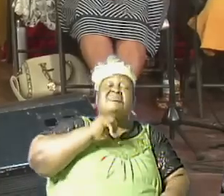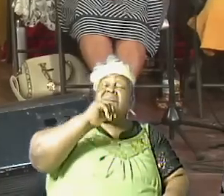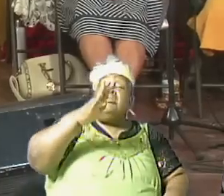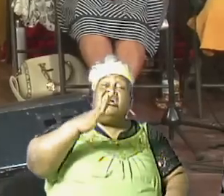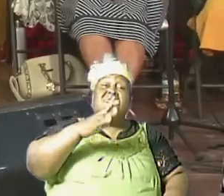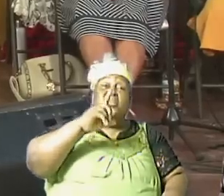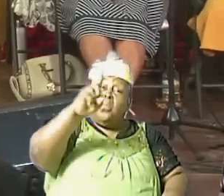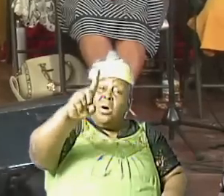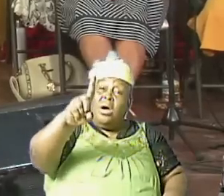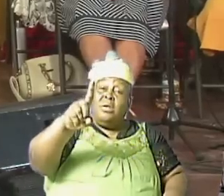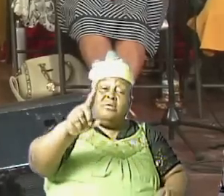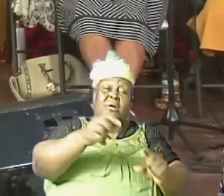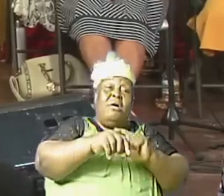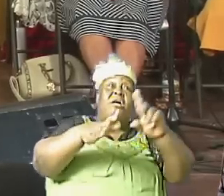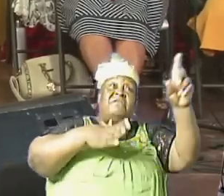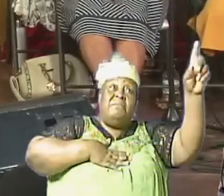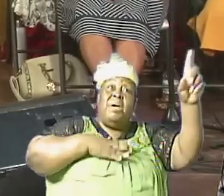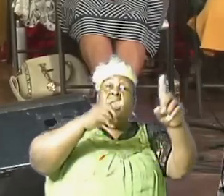but not one.